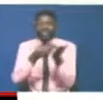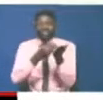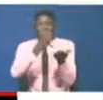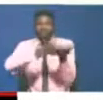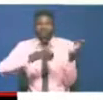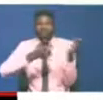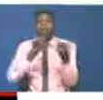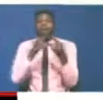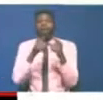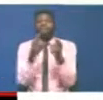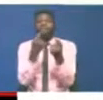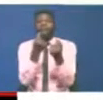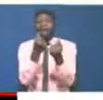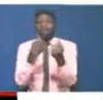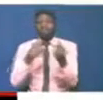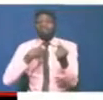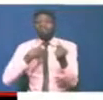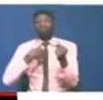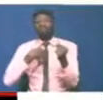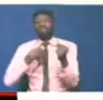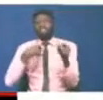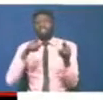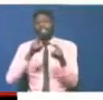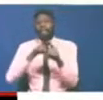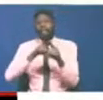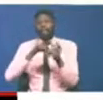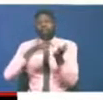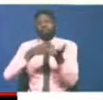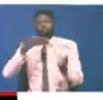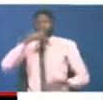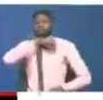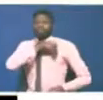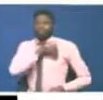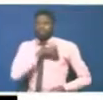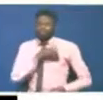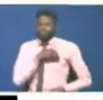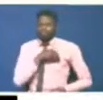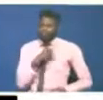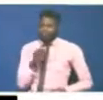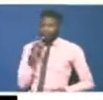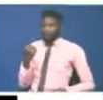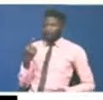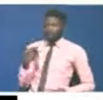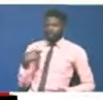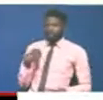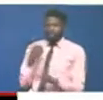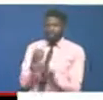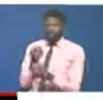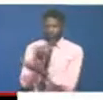shillings out of the 2,000 and say, this is payment for the work that I've done for you. Mm-hmm. That's financial abuse. Mm-hmm.